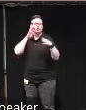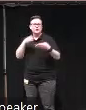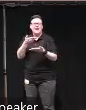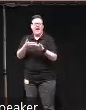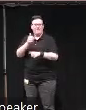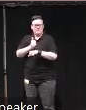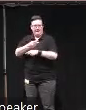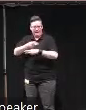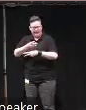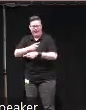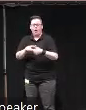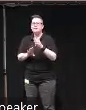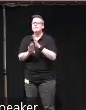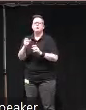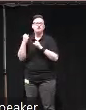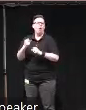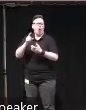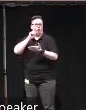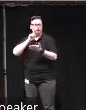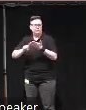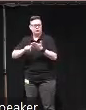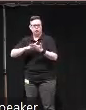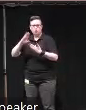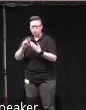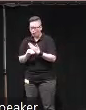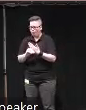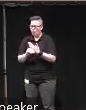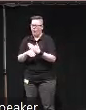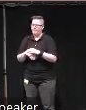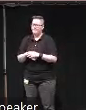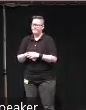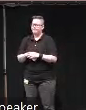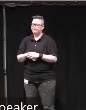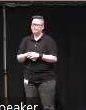want to develop strong research programs that integrate to these